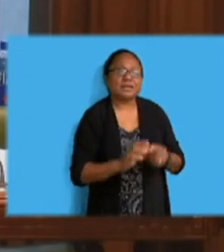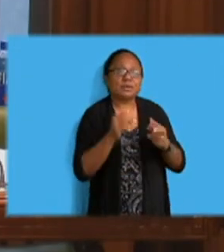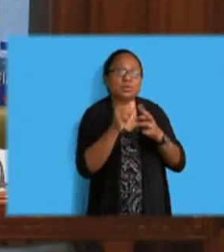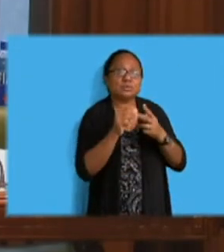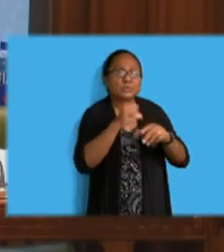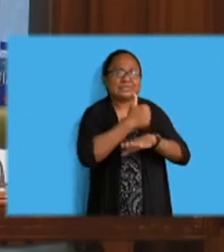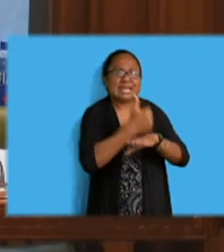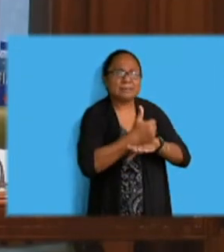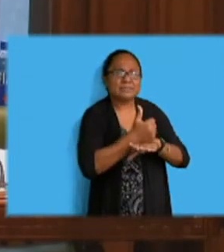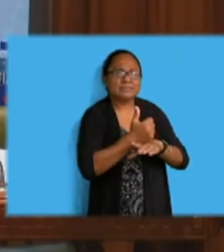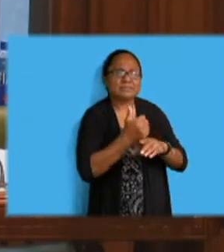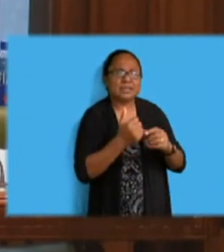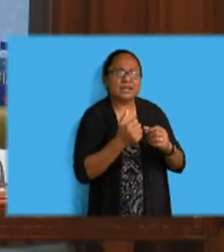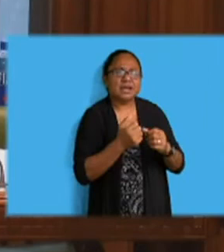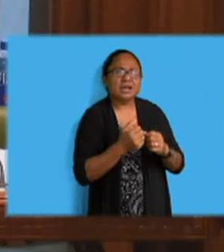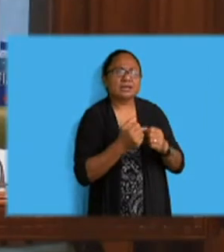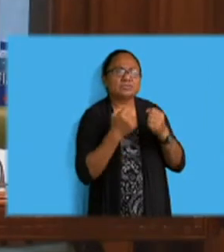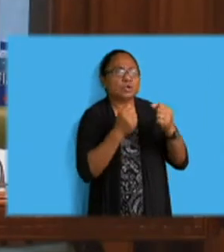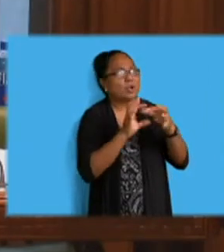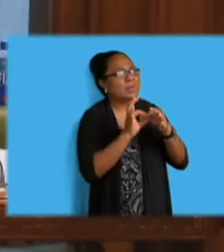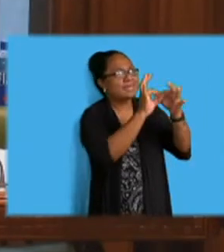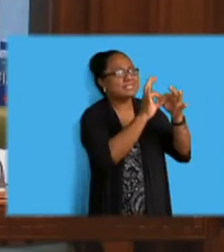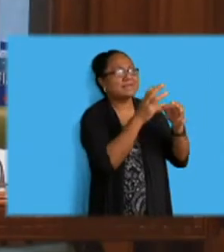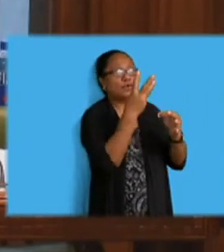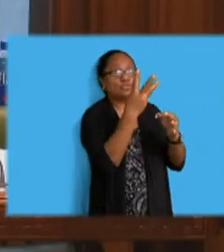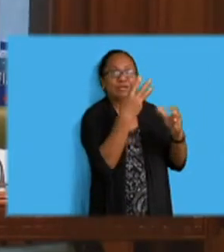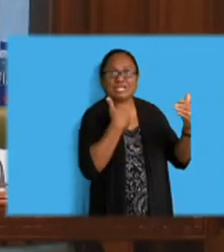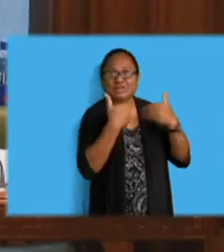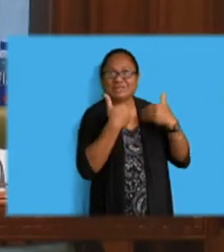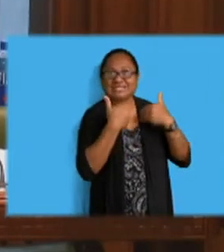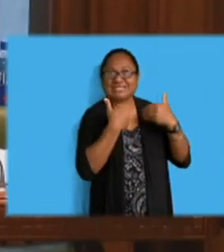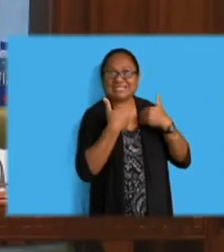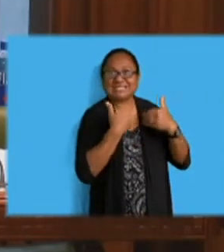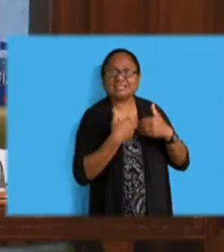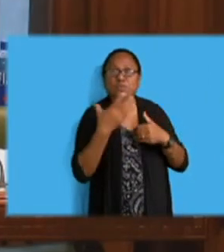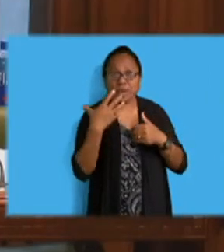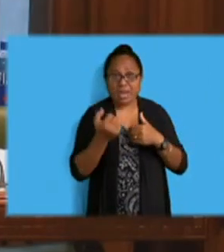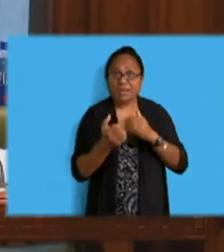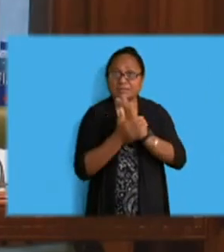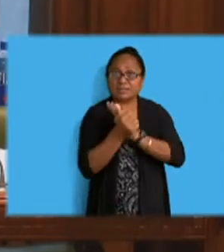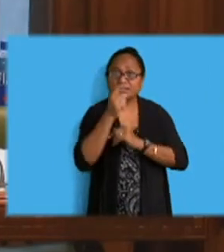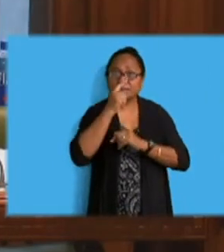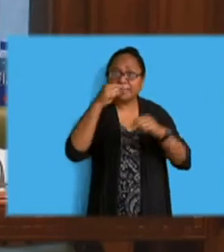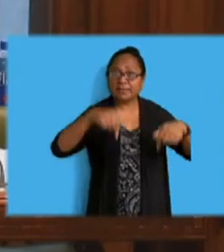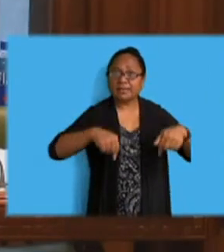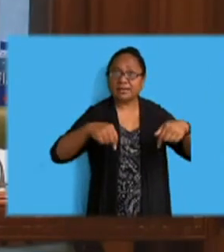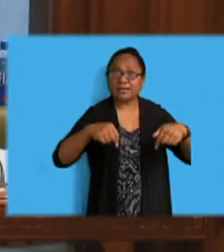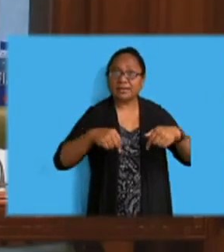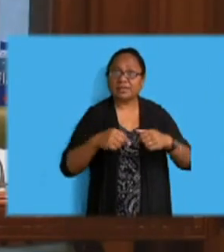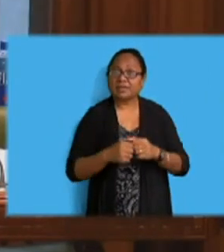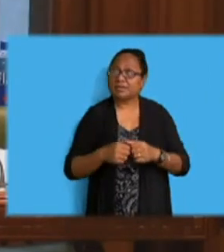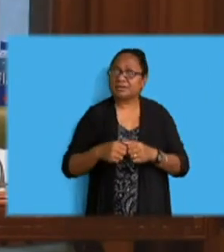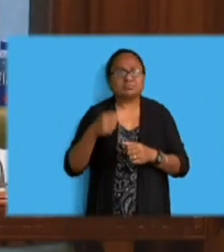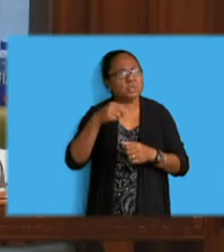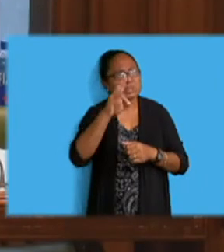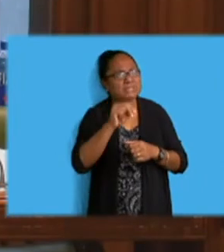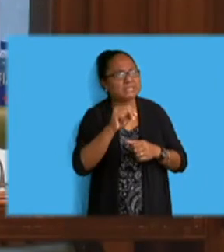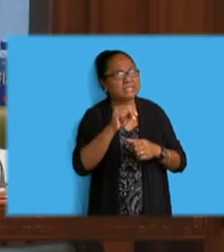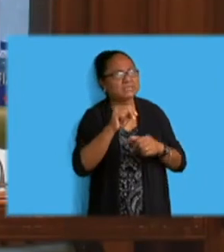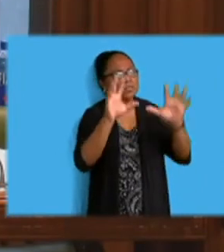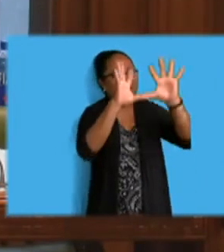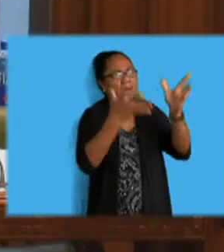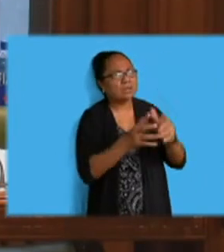linkages with the 3 universities. Honourable Deputy Speaker, we have got expertise at the university. We don't have to go around